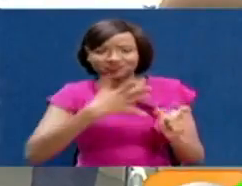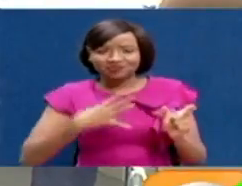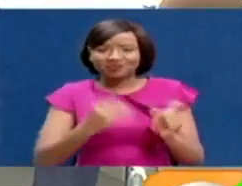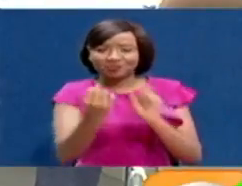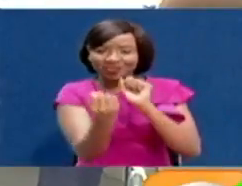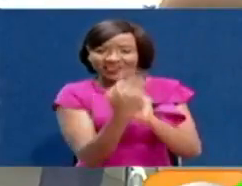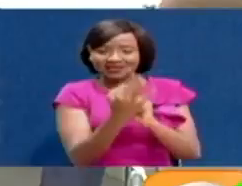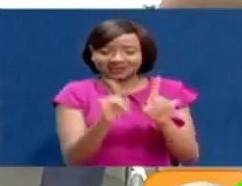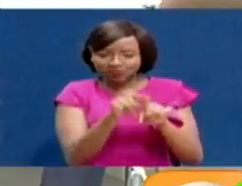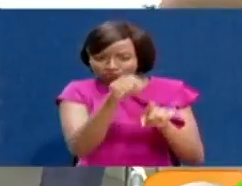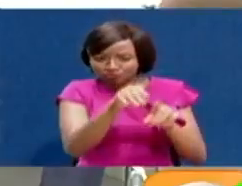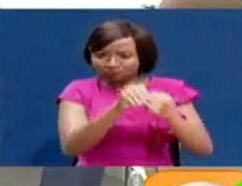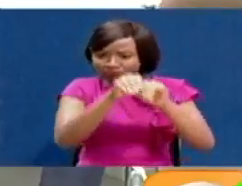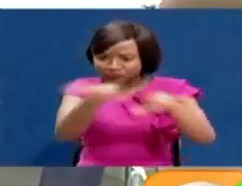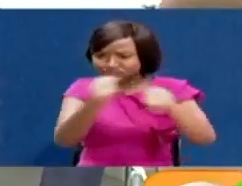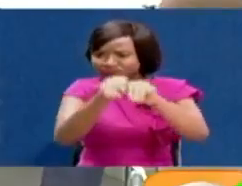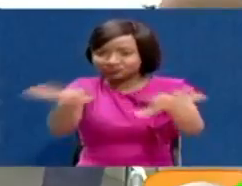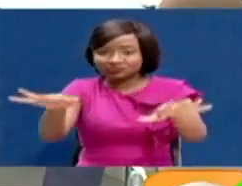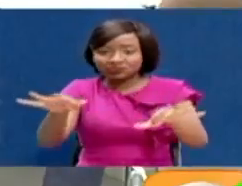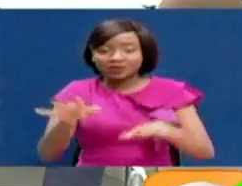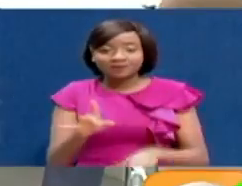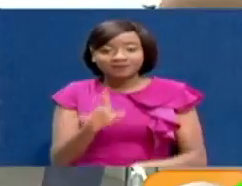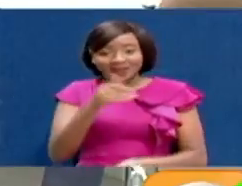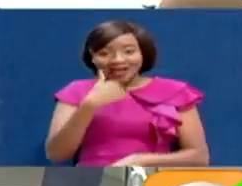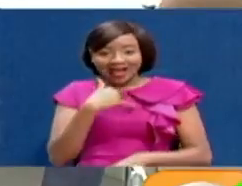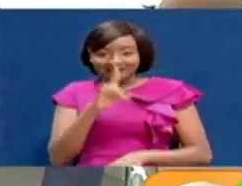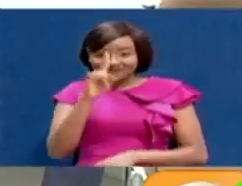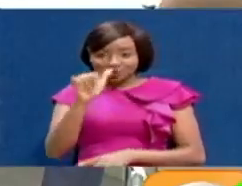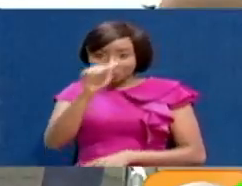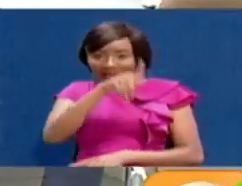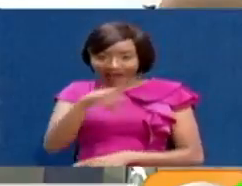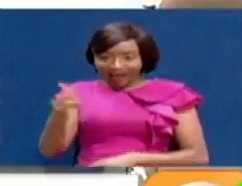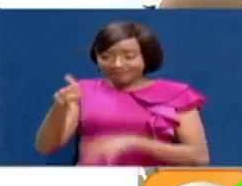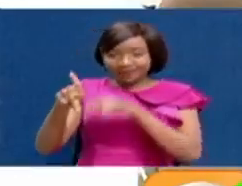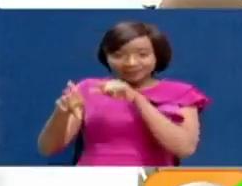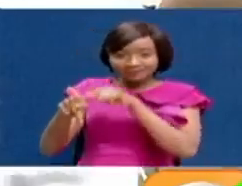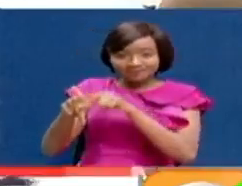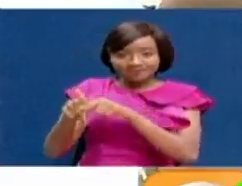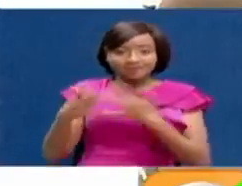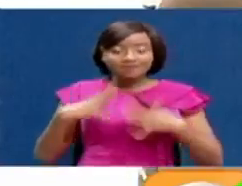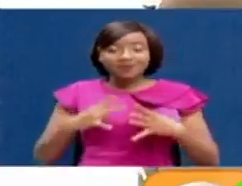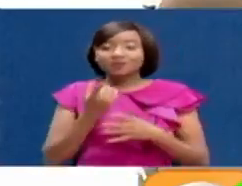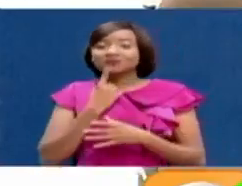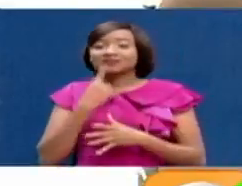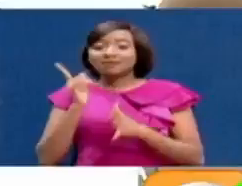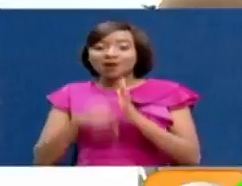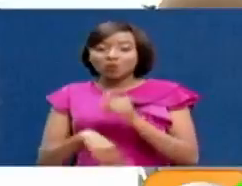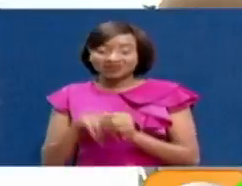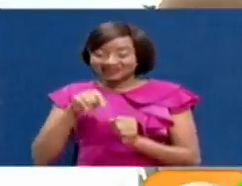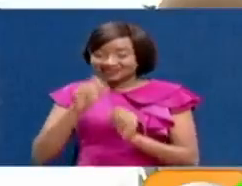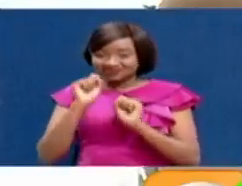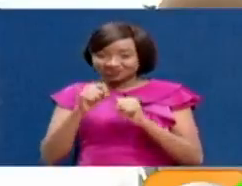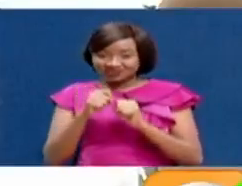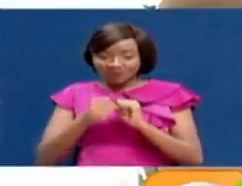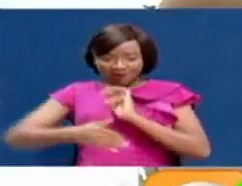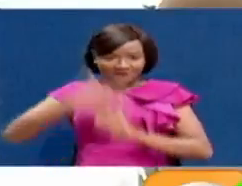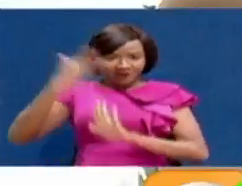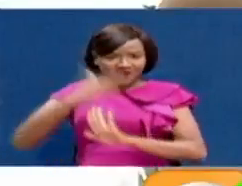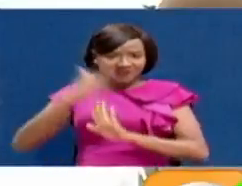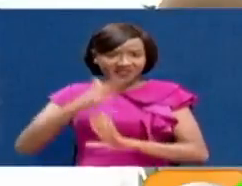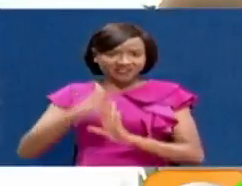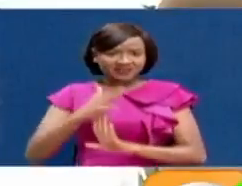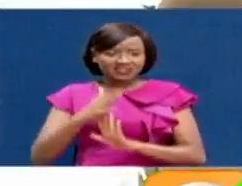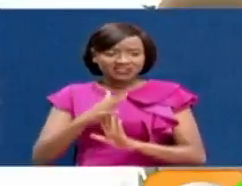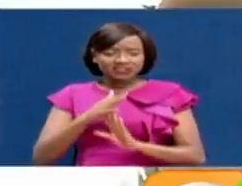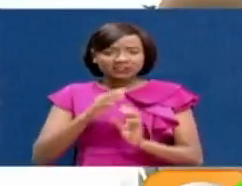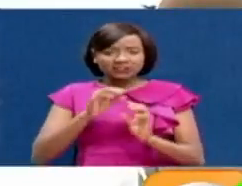same people can infect more. There's a new computer application whose developers say could hasten COVID-19 contact tracing here in